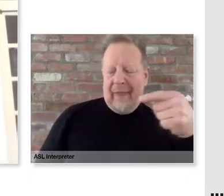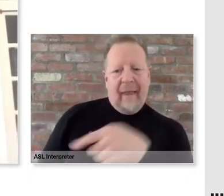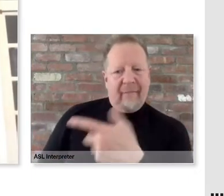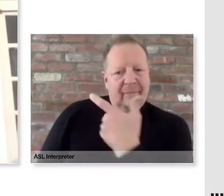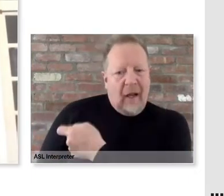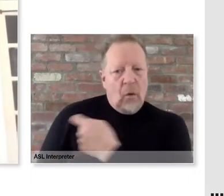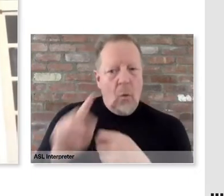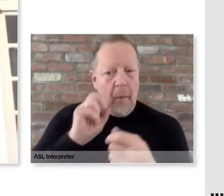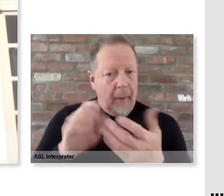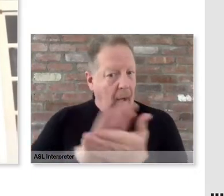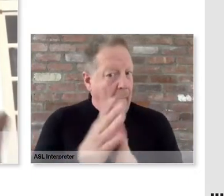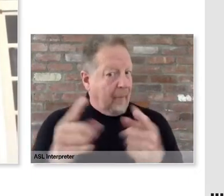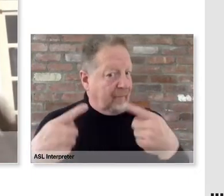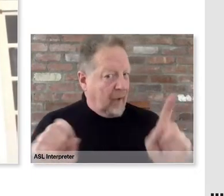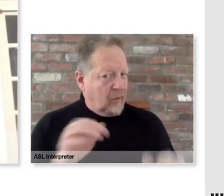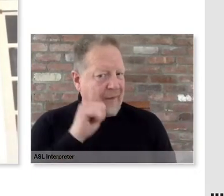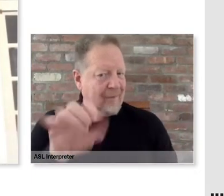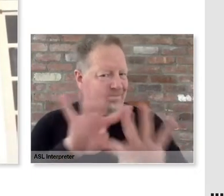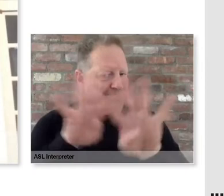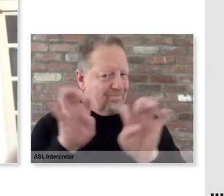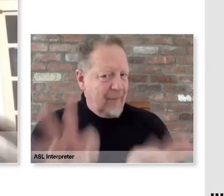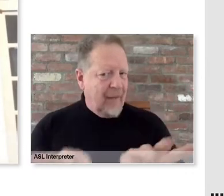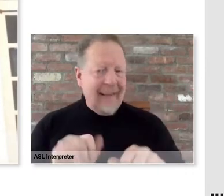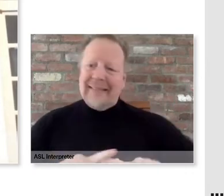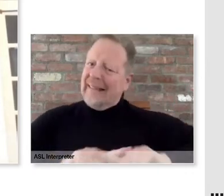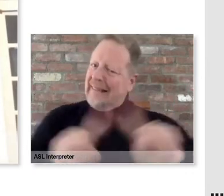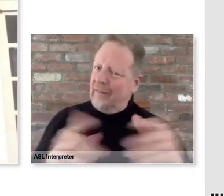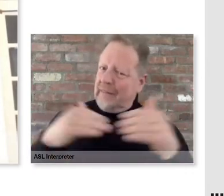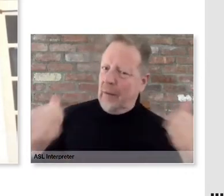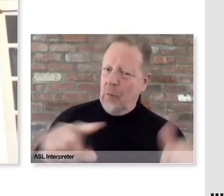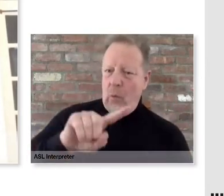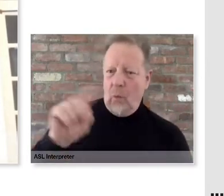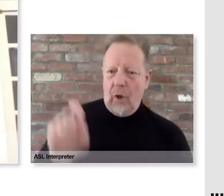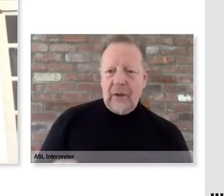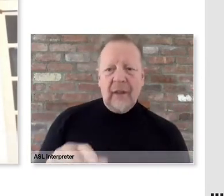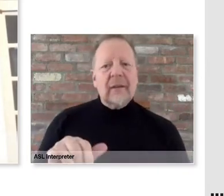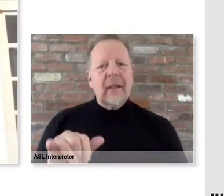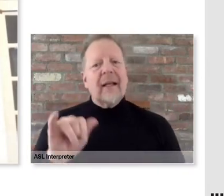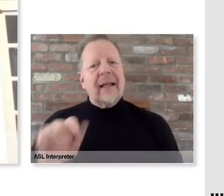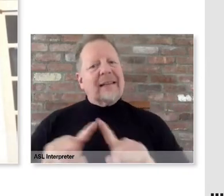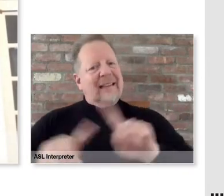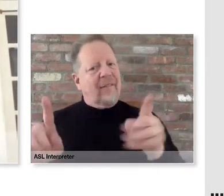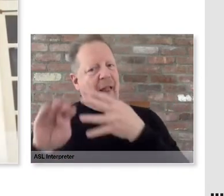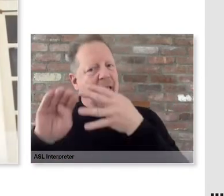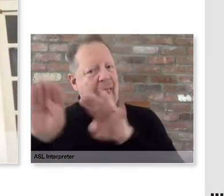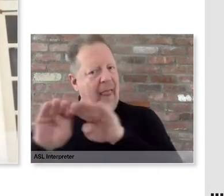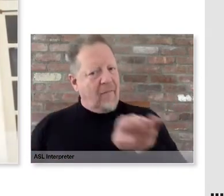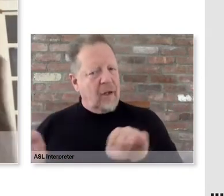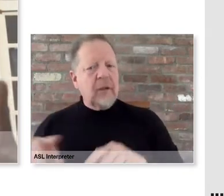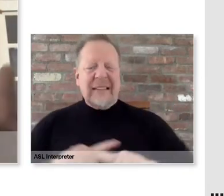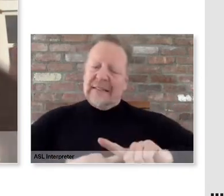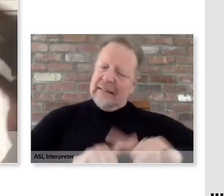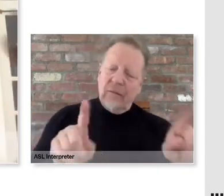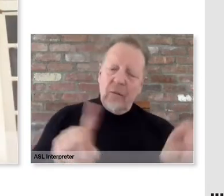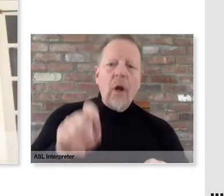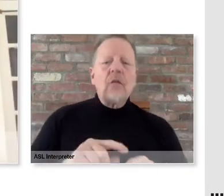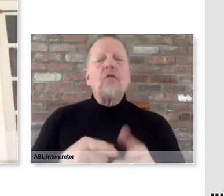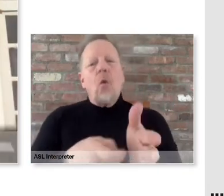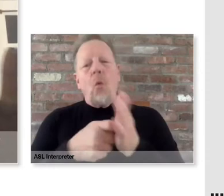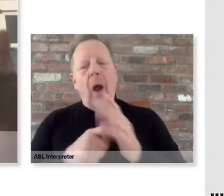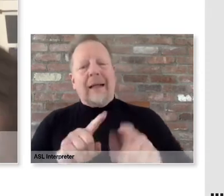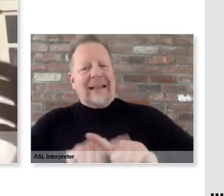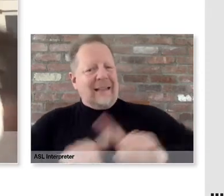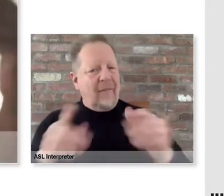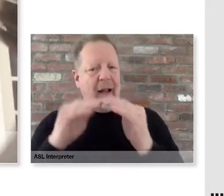effective. Okay, that's a completely different question, right, at a societal level. It's a completely different question, requires a completely different level of understanding,